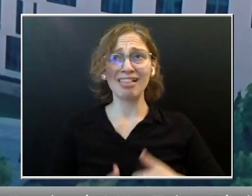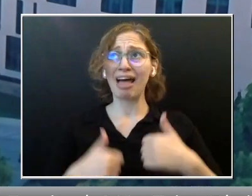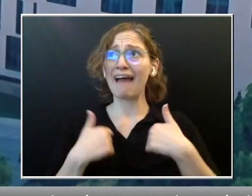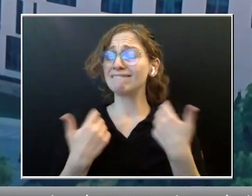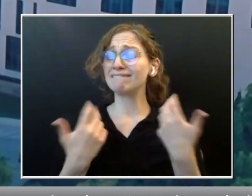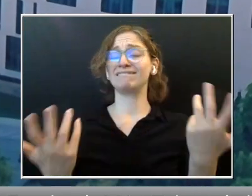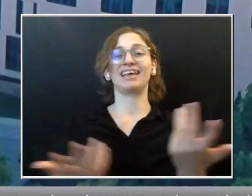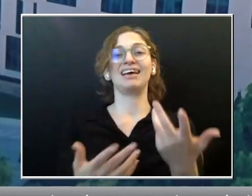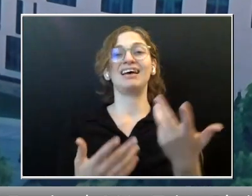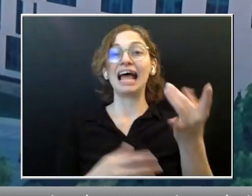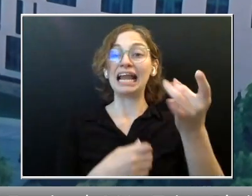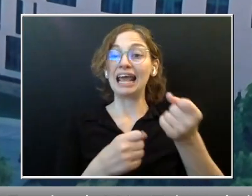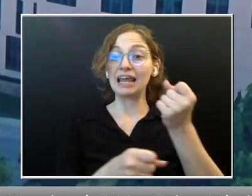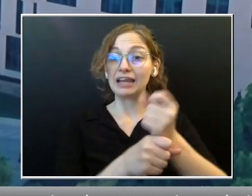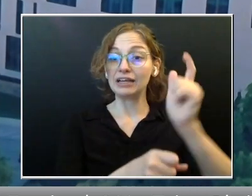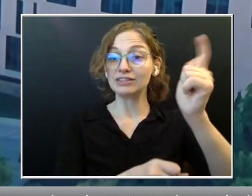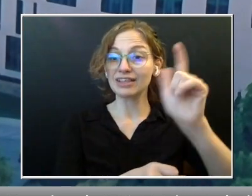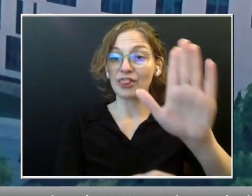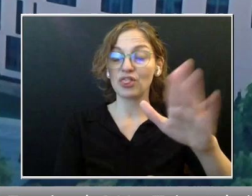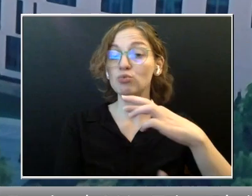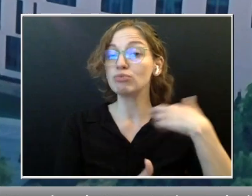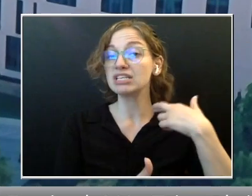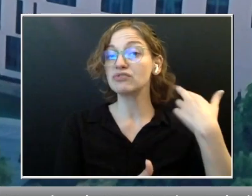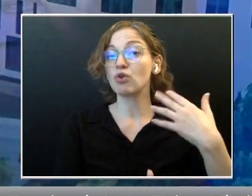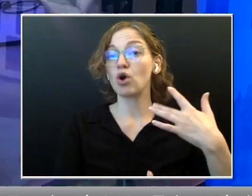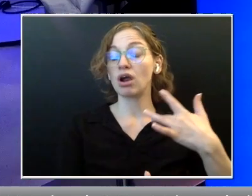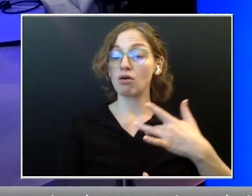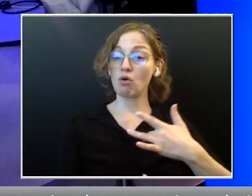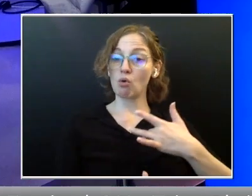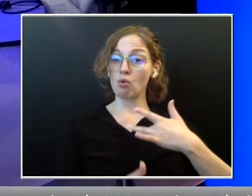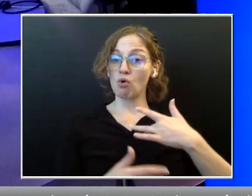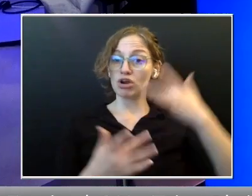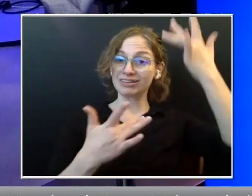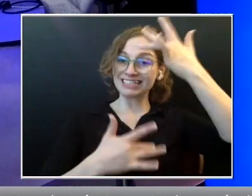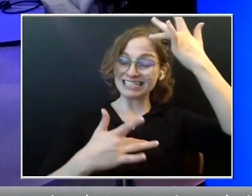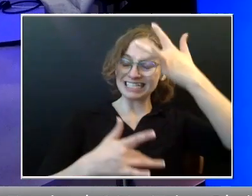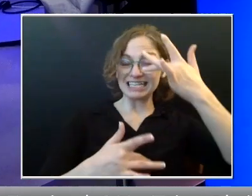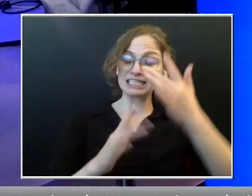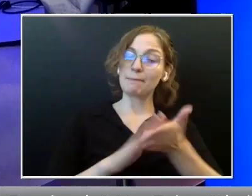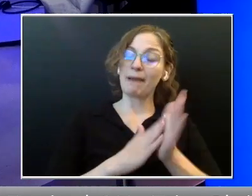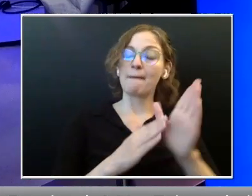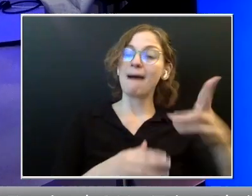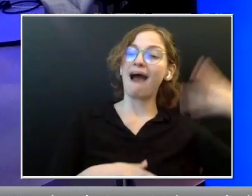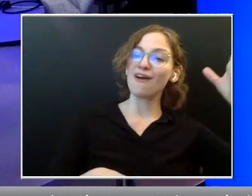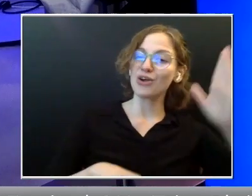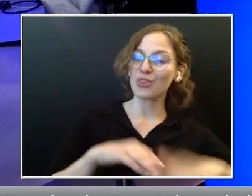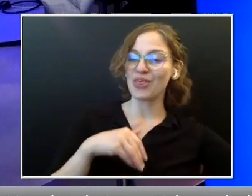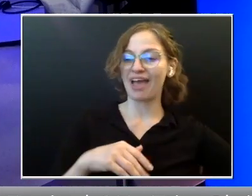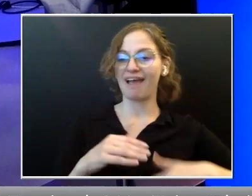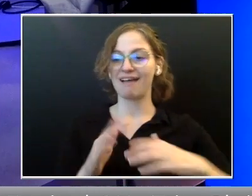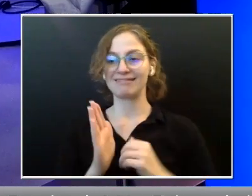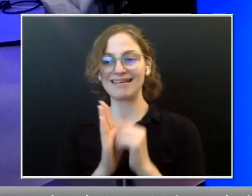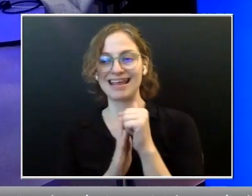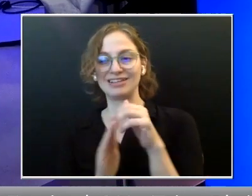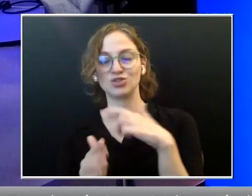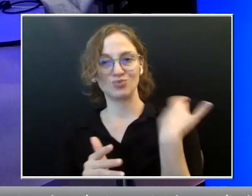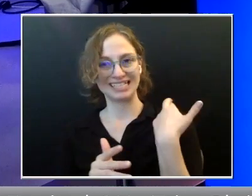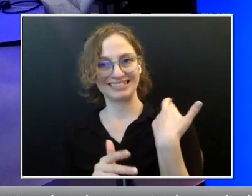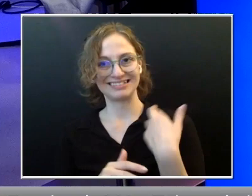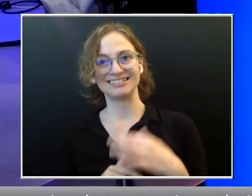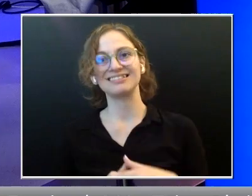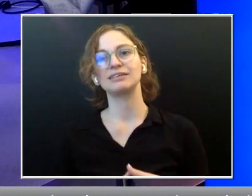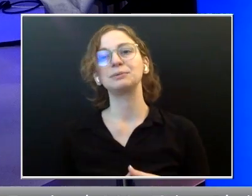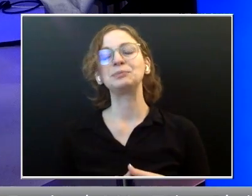disease start to exceed the risk for recurrent breast cancer. Dr. Porter, for cardio-oncology, he